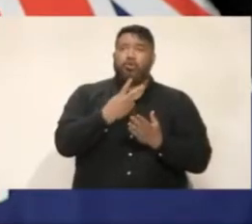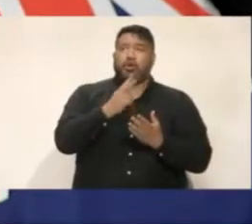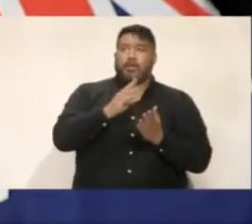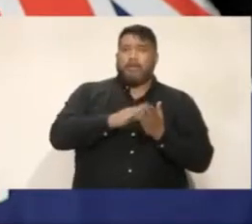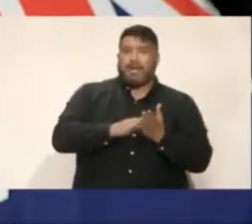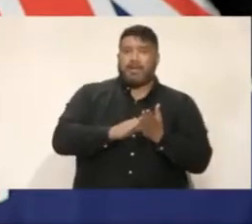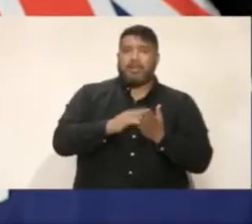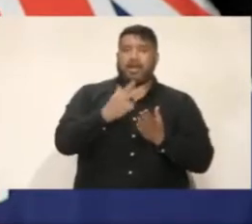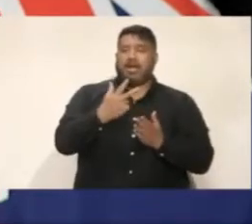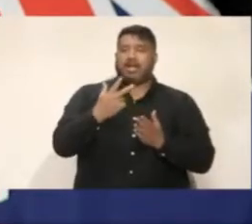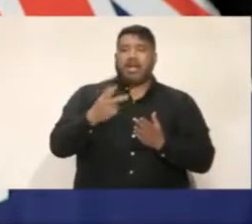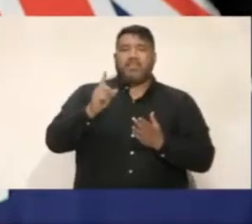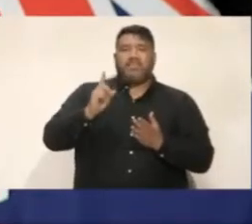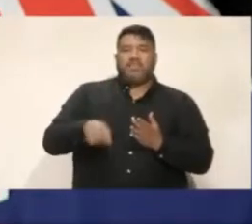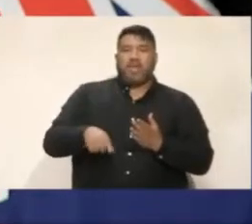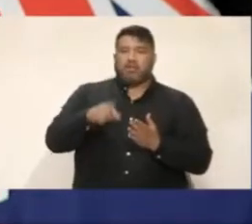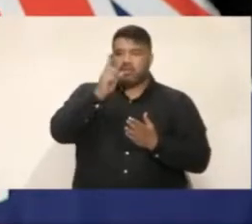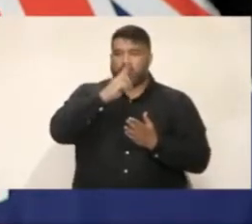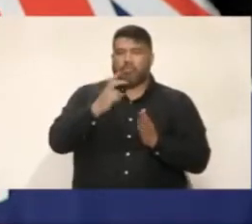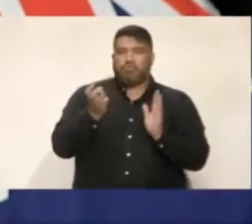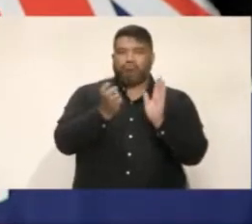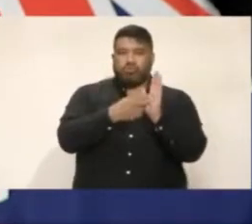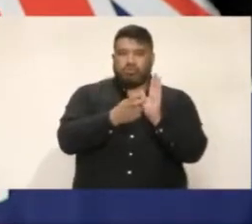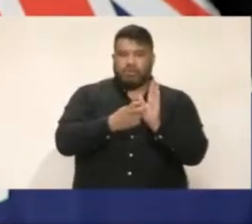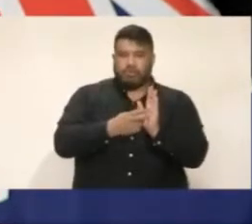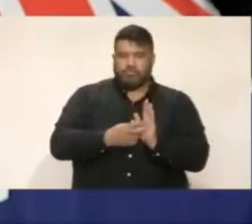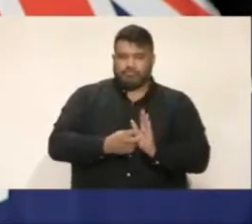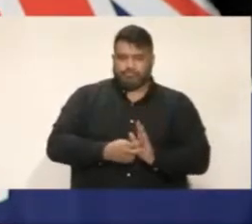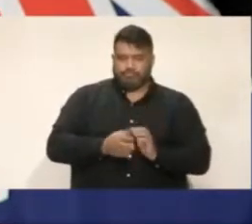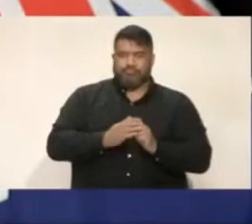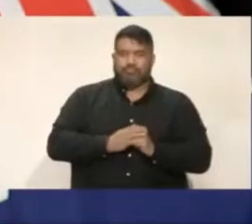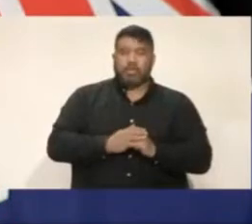2,088,100 registered users, and there have been